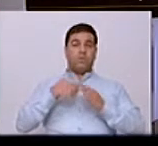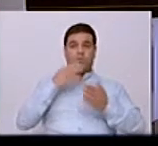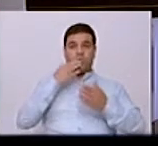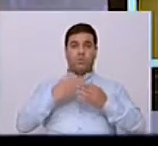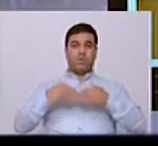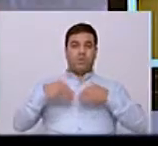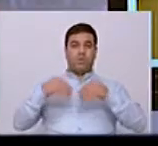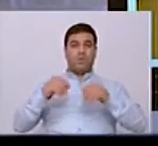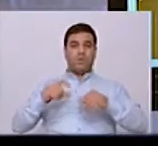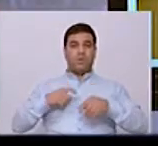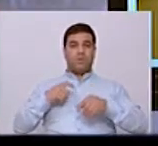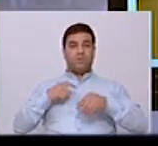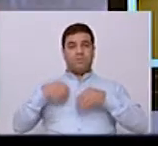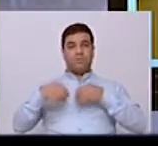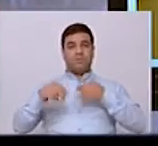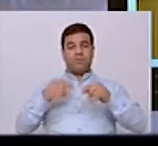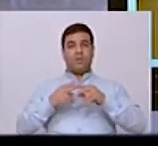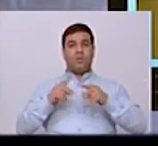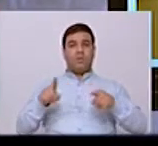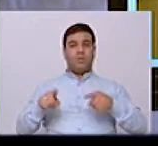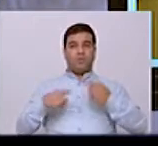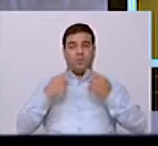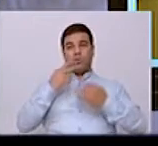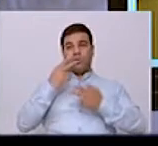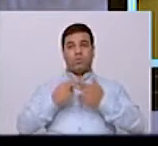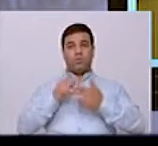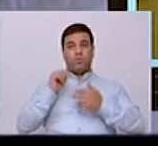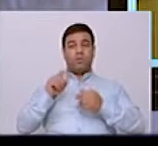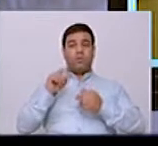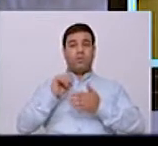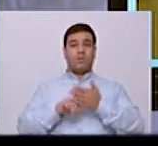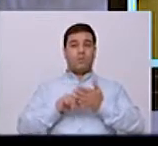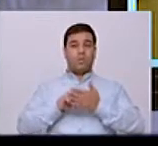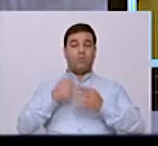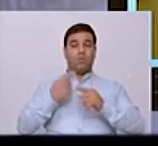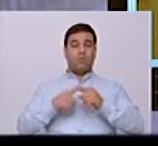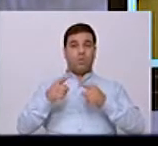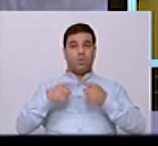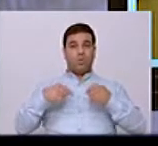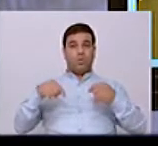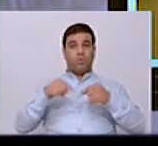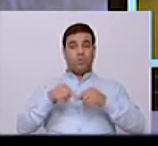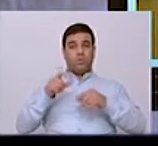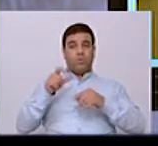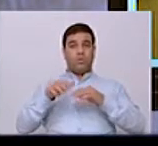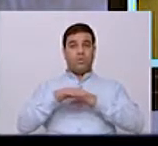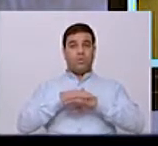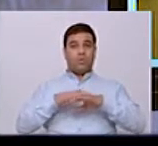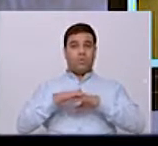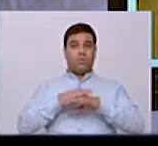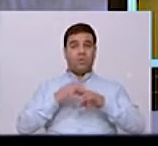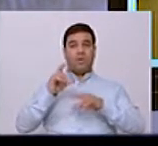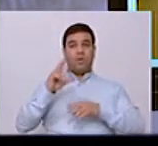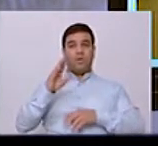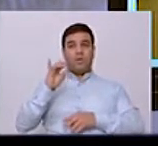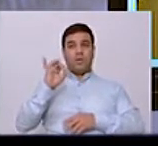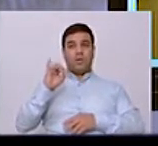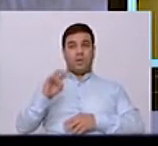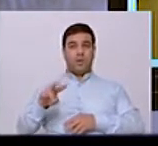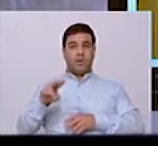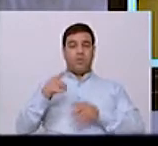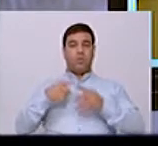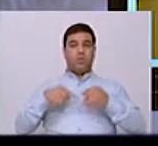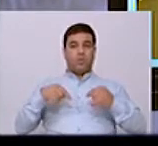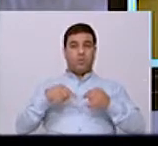xo'jaligini rivojlanganligini ko'rishimiz mumkin. Sababi bu hududlarimizga ana shu ekvatorial